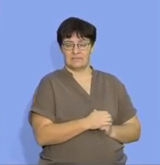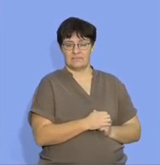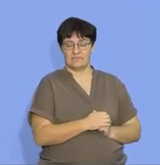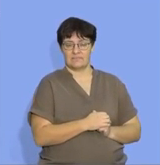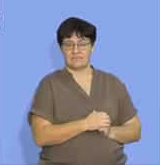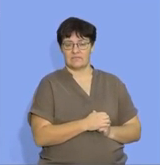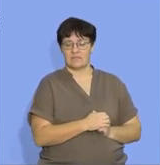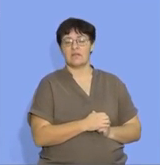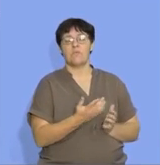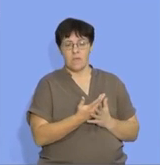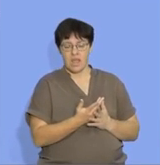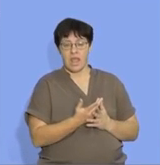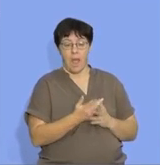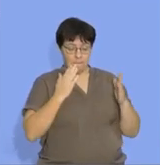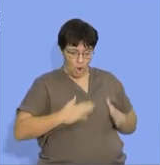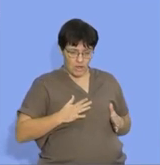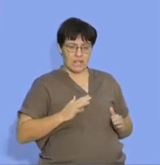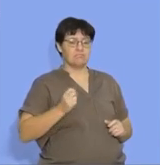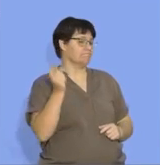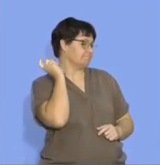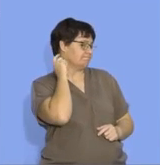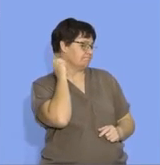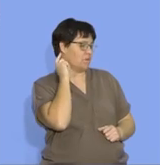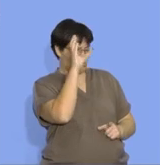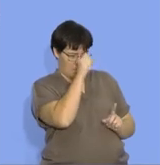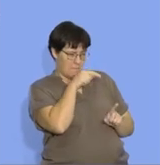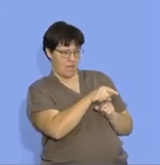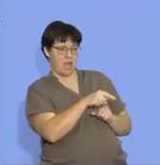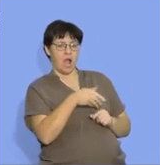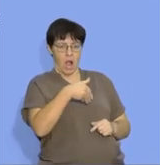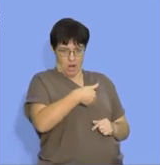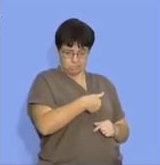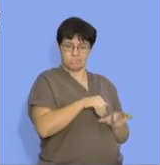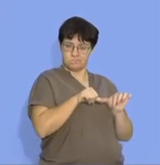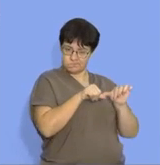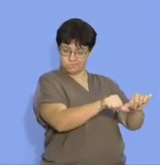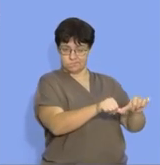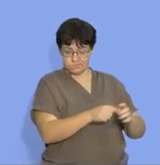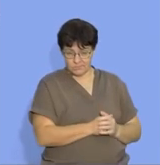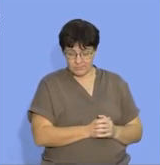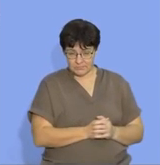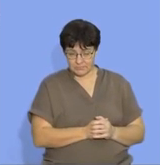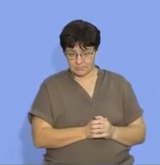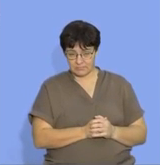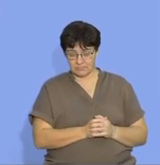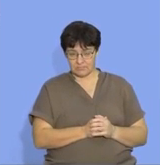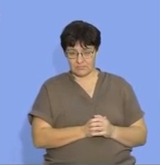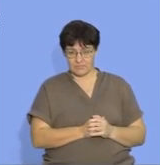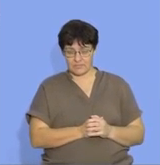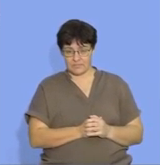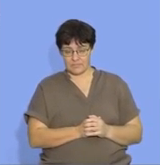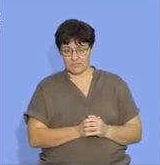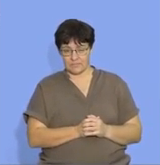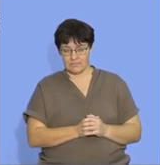and we keep them. We keep them in the memory. I'm going to use the memory.